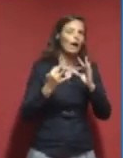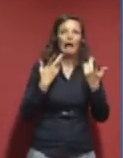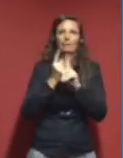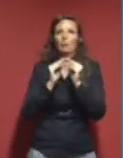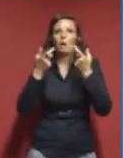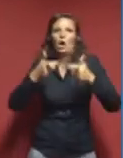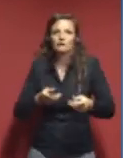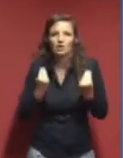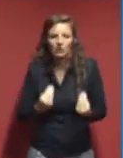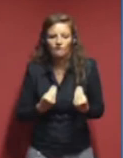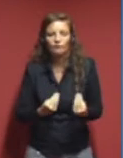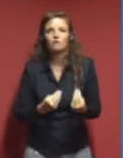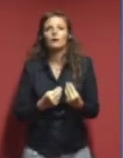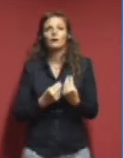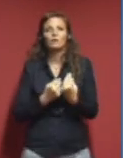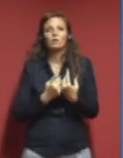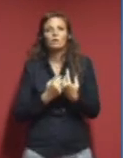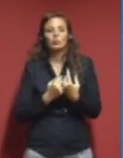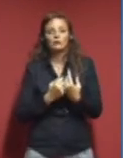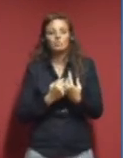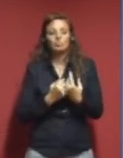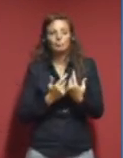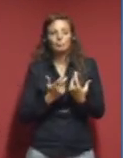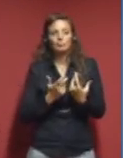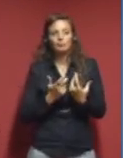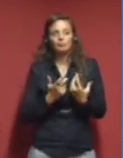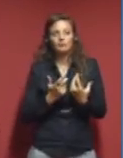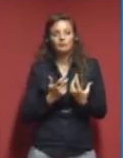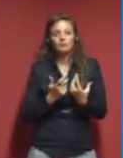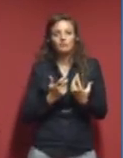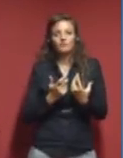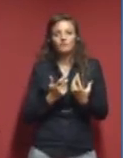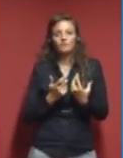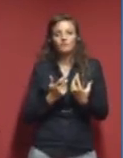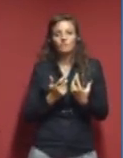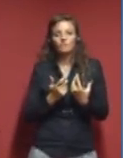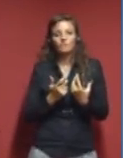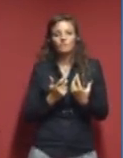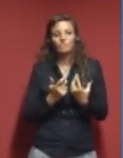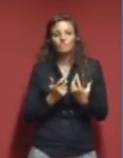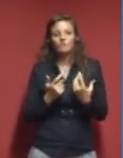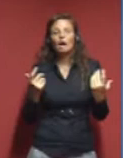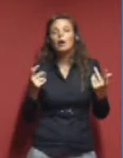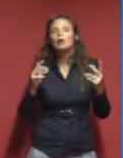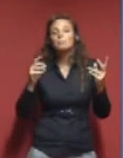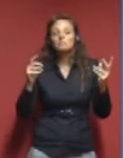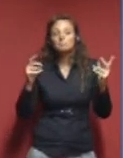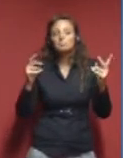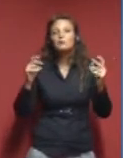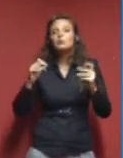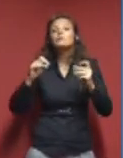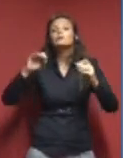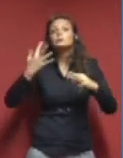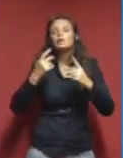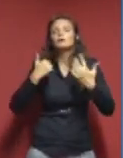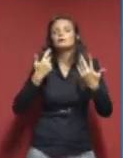from the beginning that if you go through the process of really building the machine yourself, you're also a very good